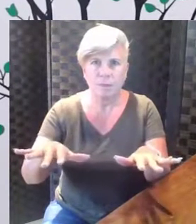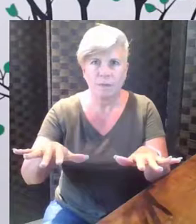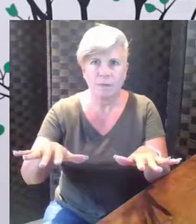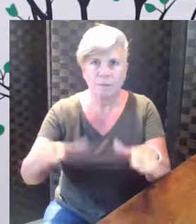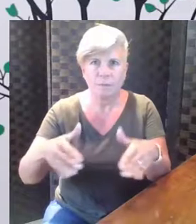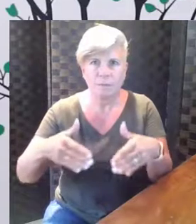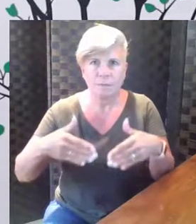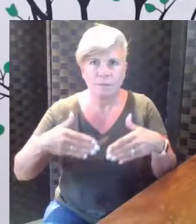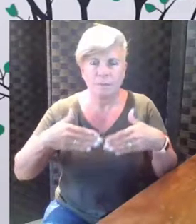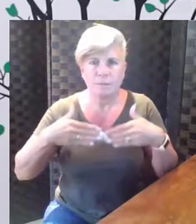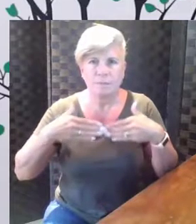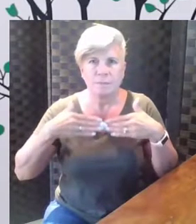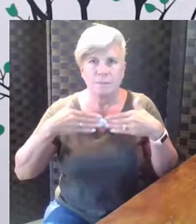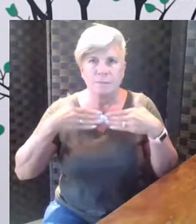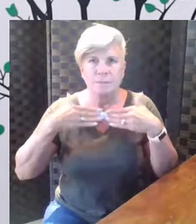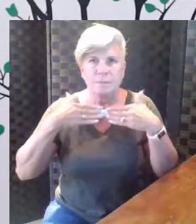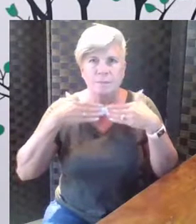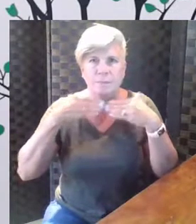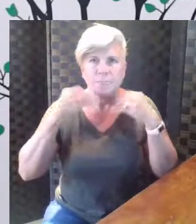In.